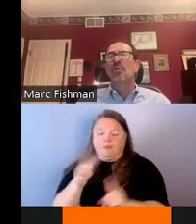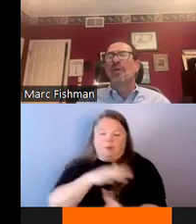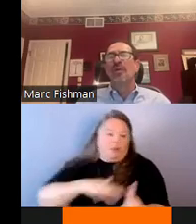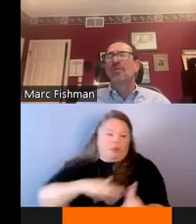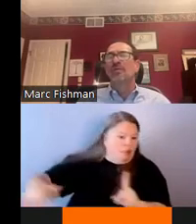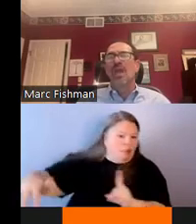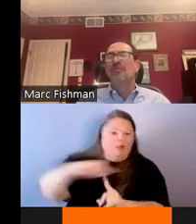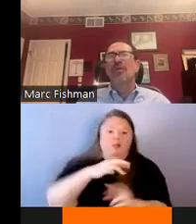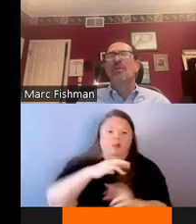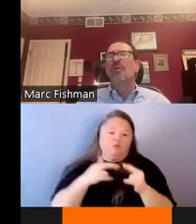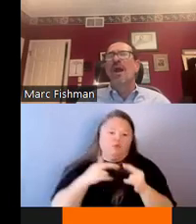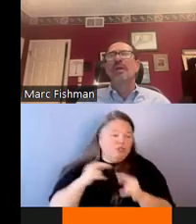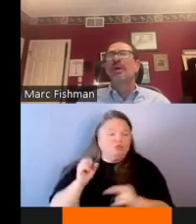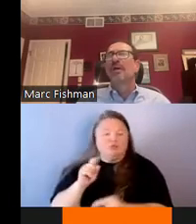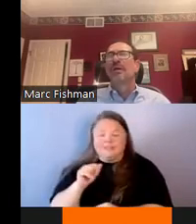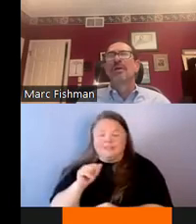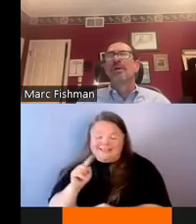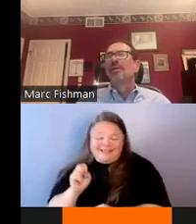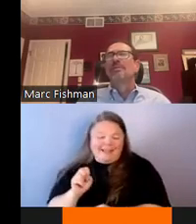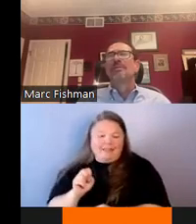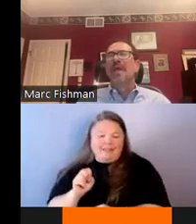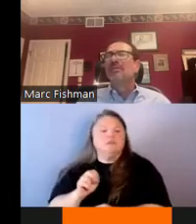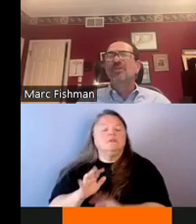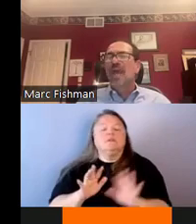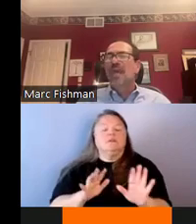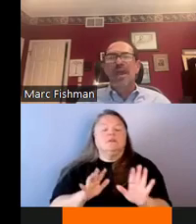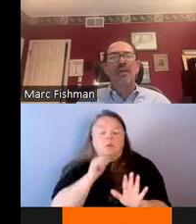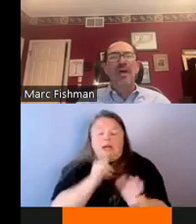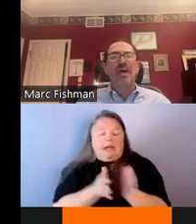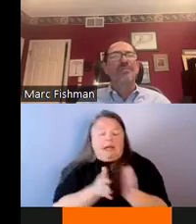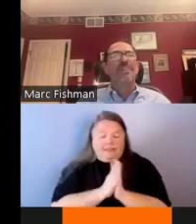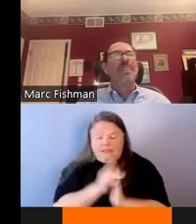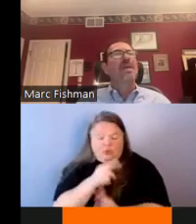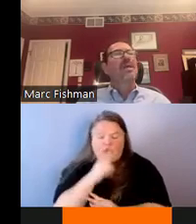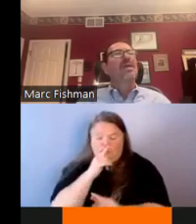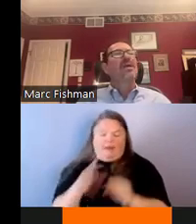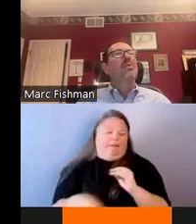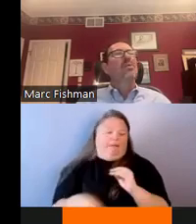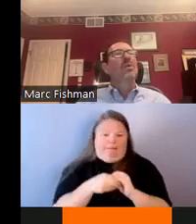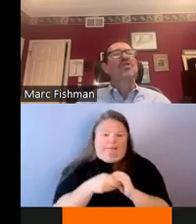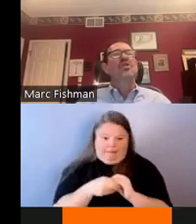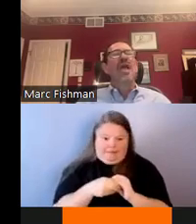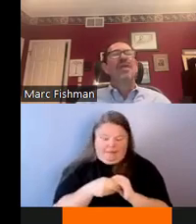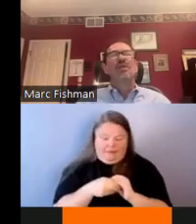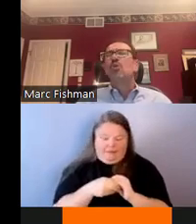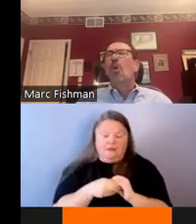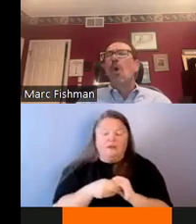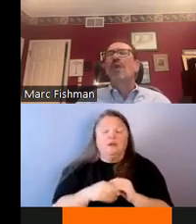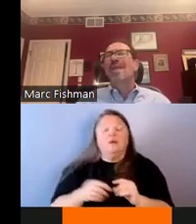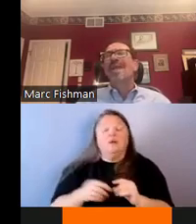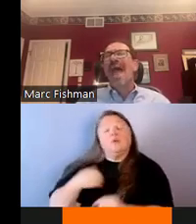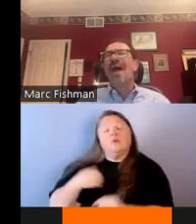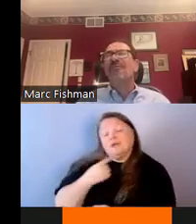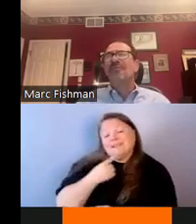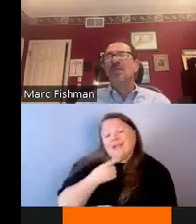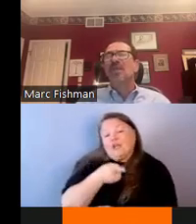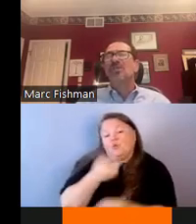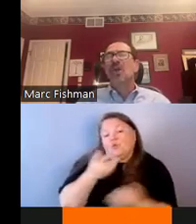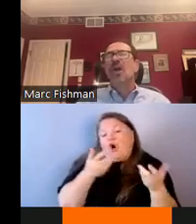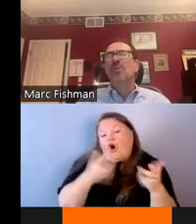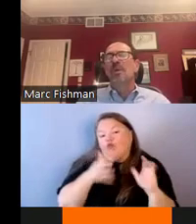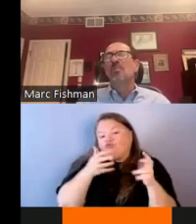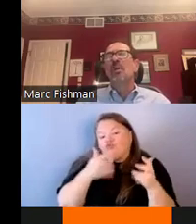the region, from around the state, from around the 10-state area. We're saying that you already